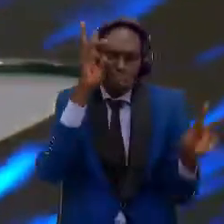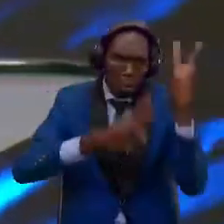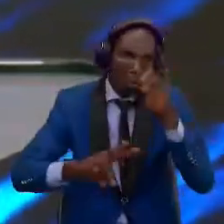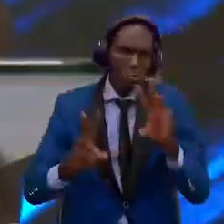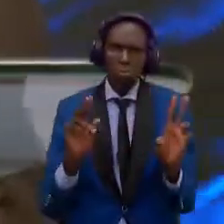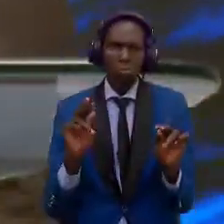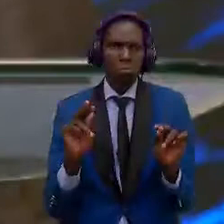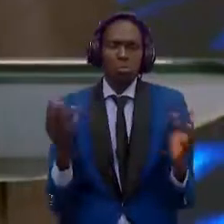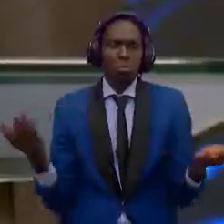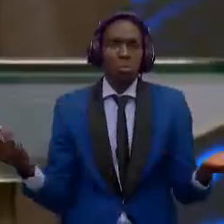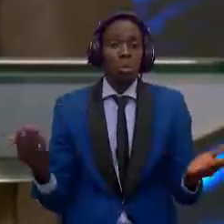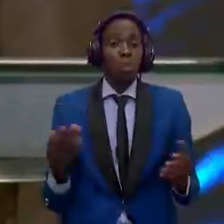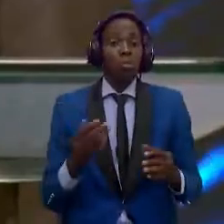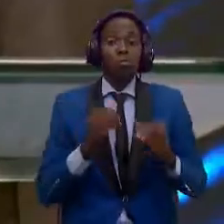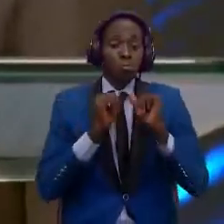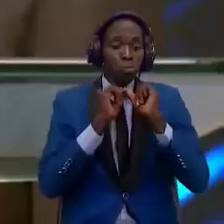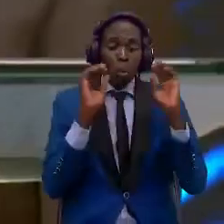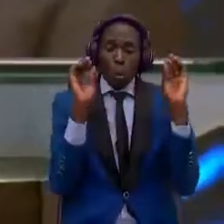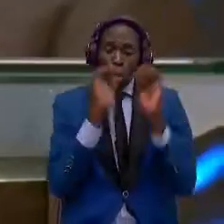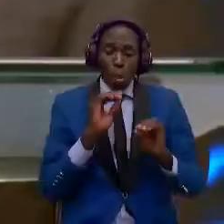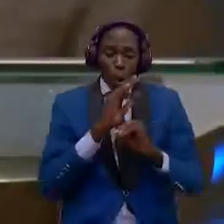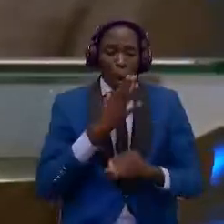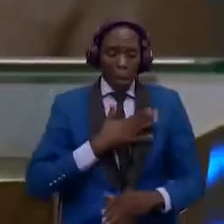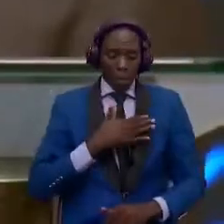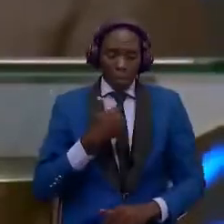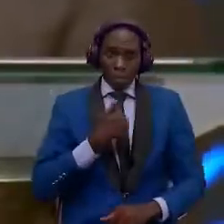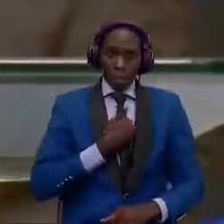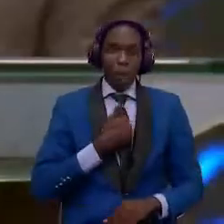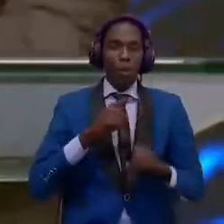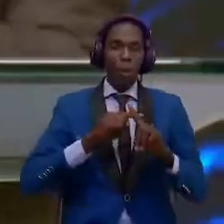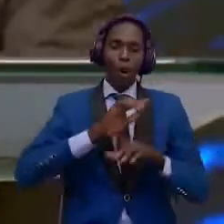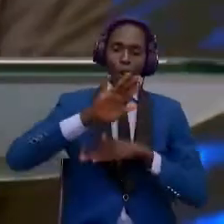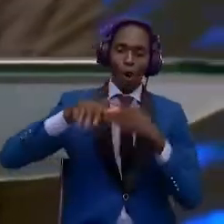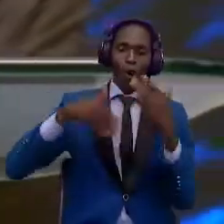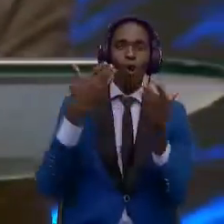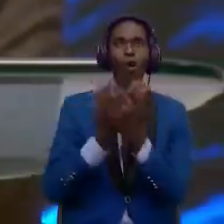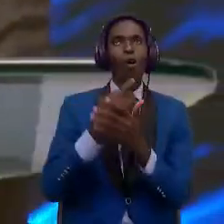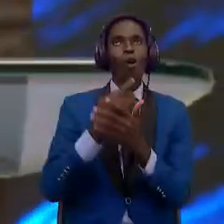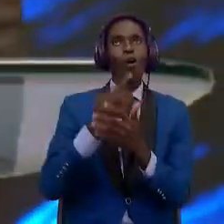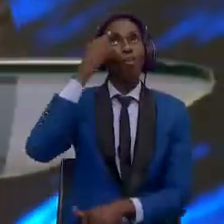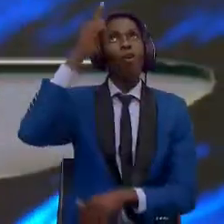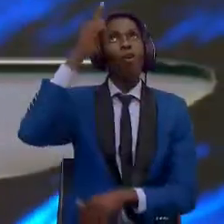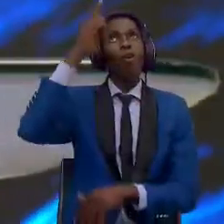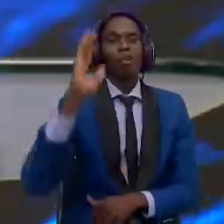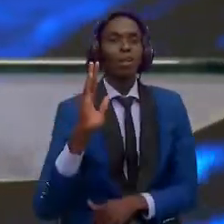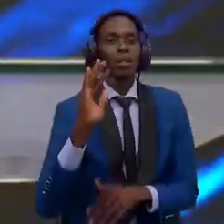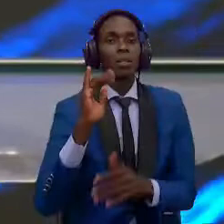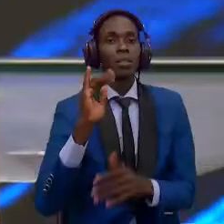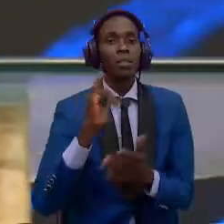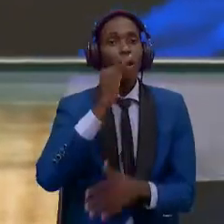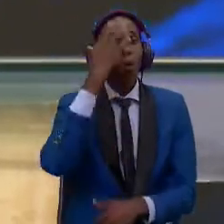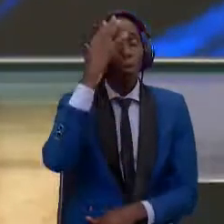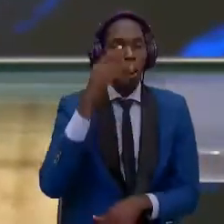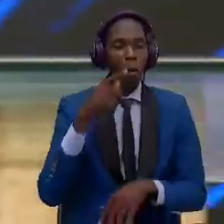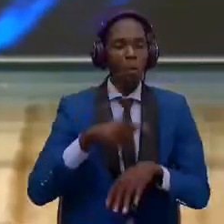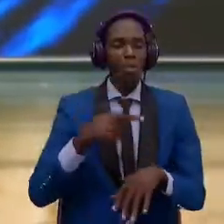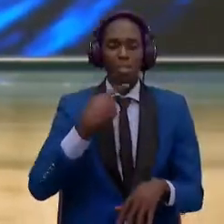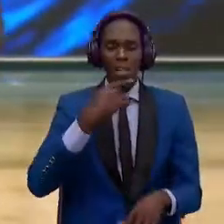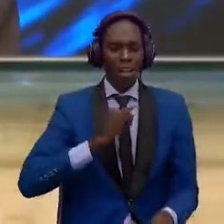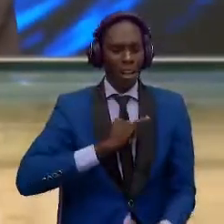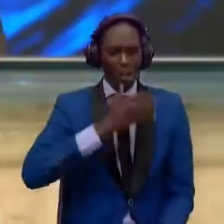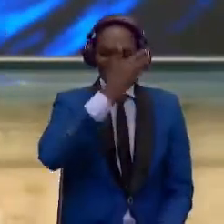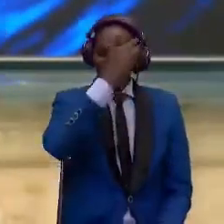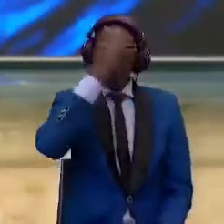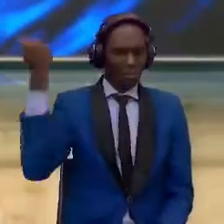want, none of self, but all of God. Because of that, he said, I forget myself